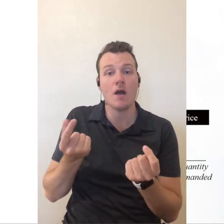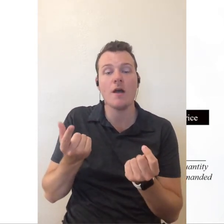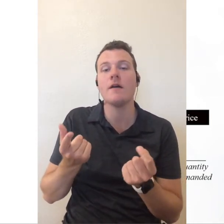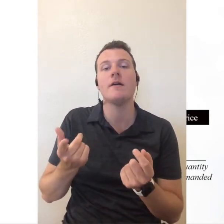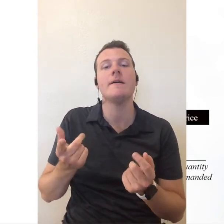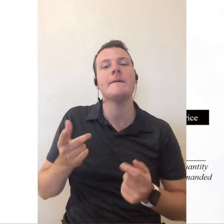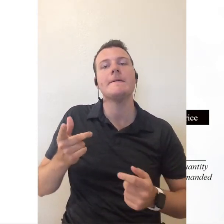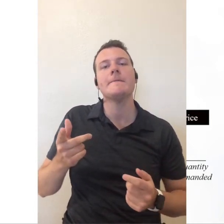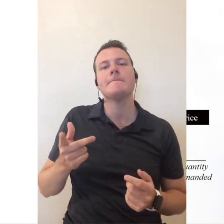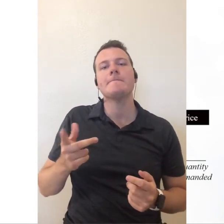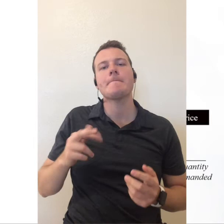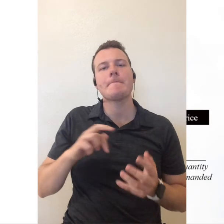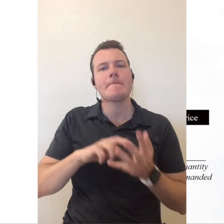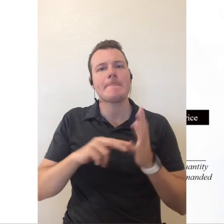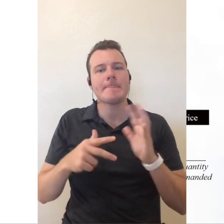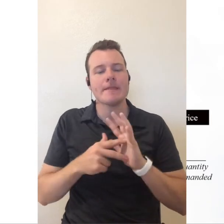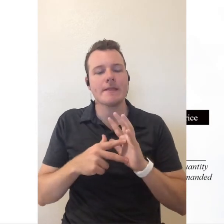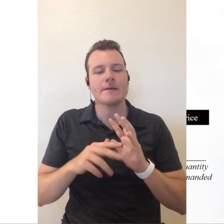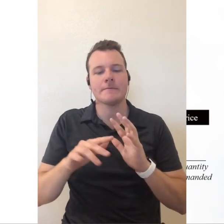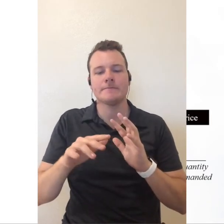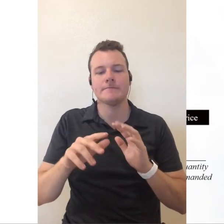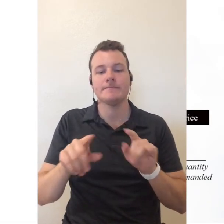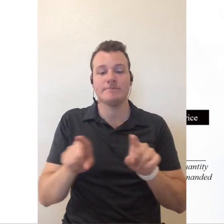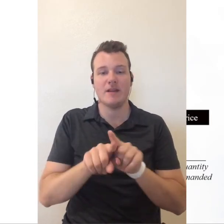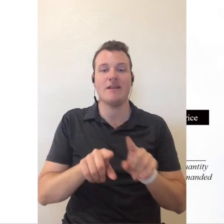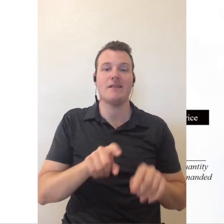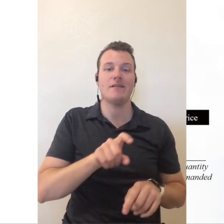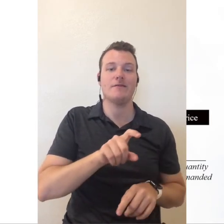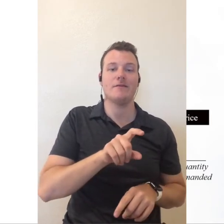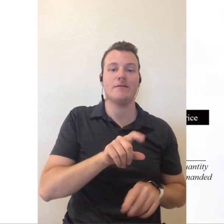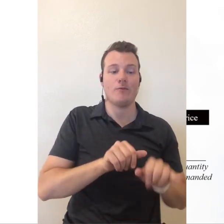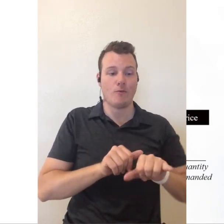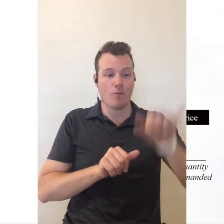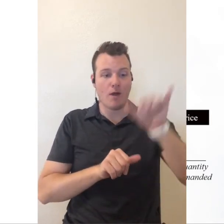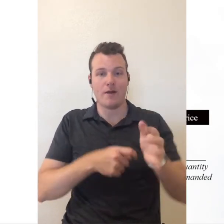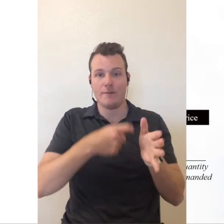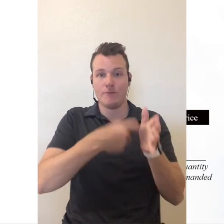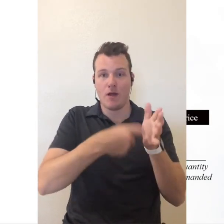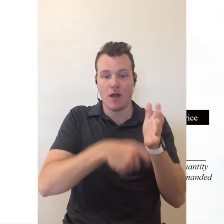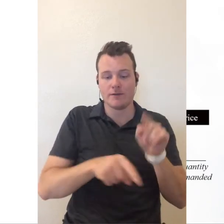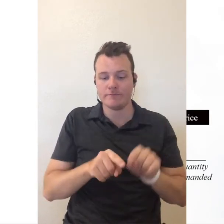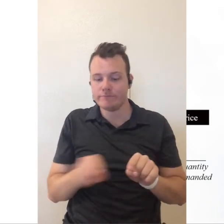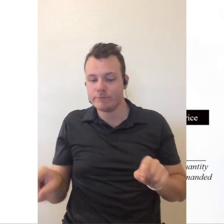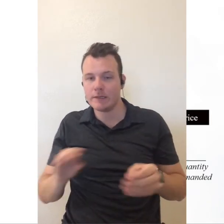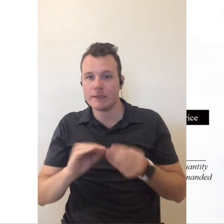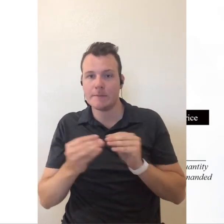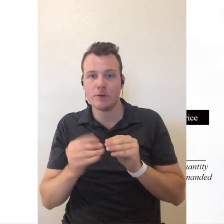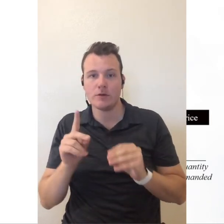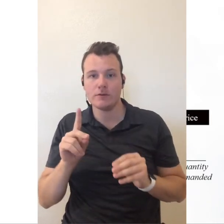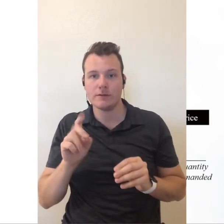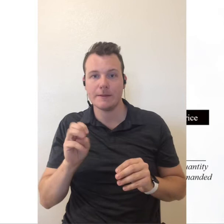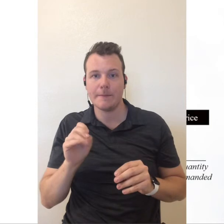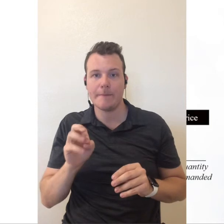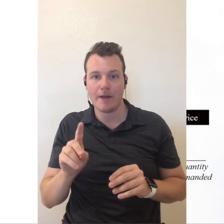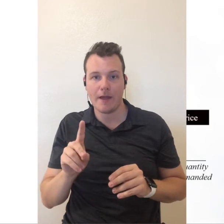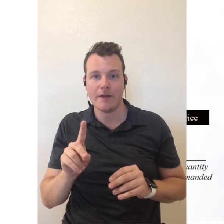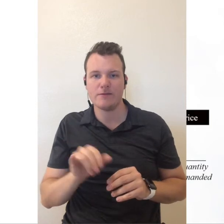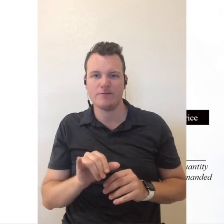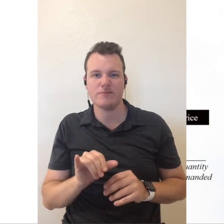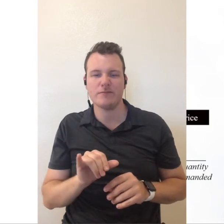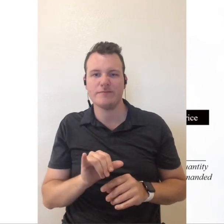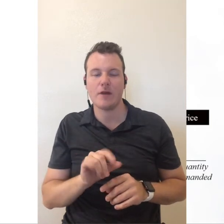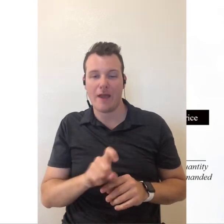to you. What this model is essentially, we've taken the same axes, right? Price on the